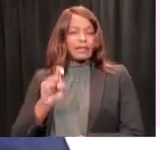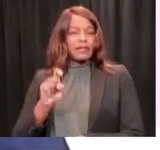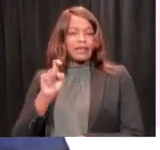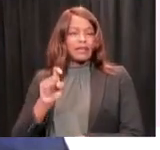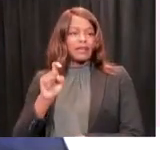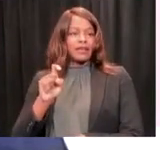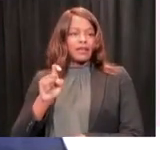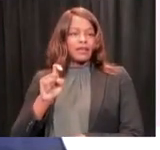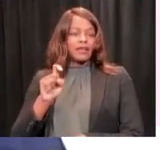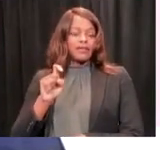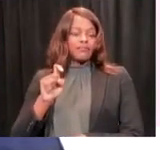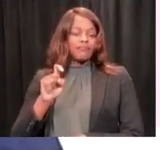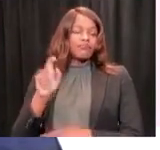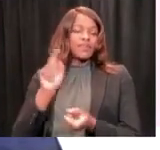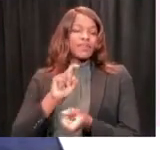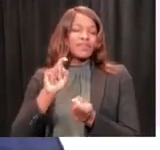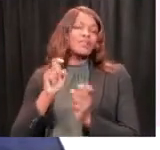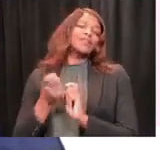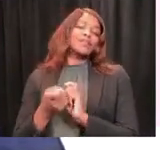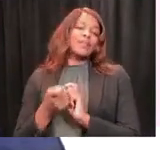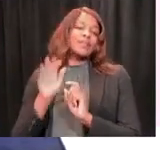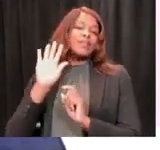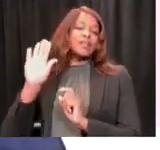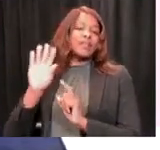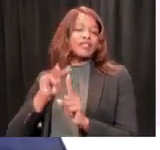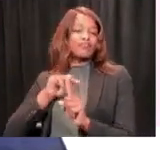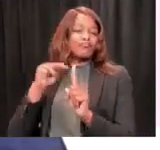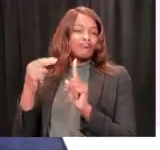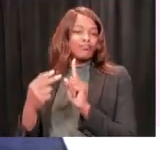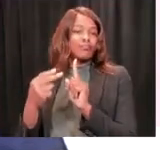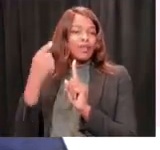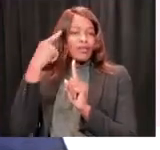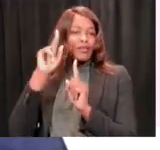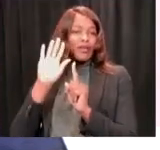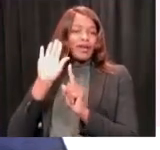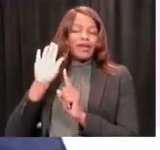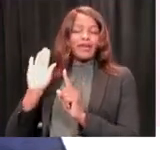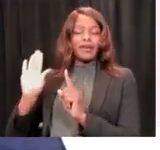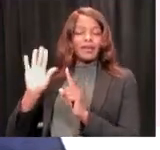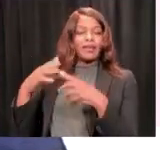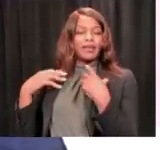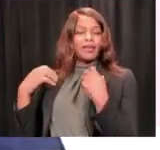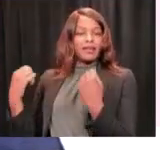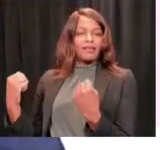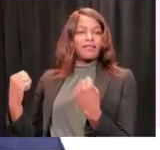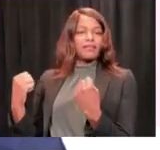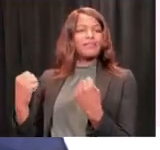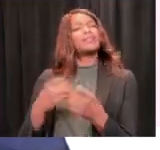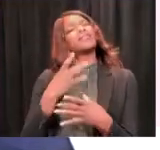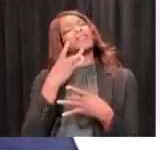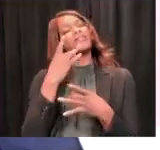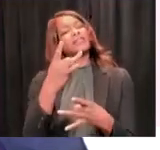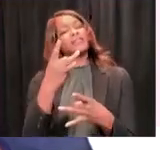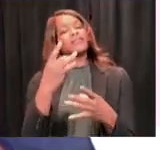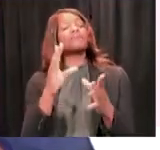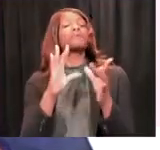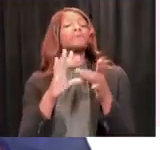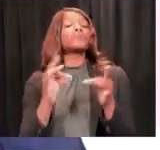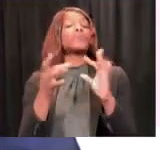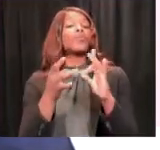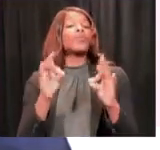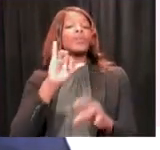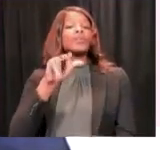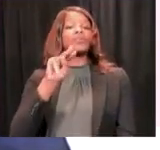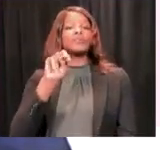to repack his bags for his own healing. There's an interesting story in